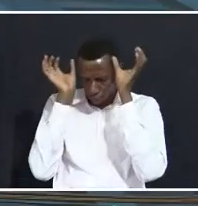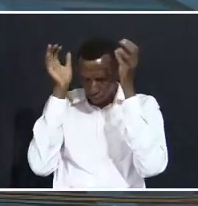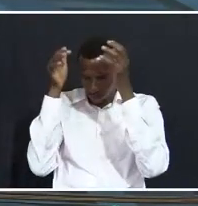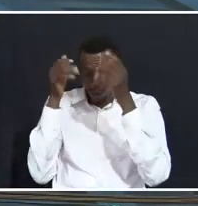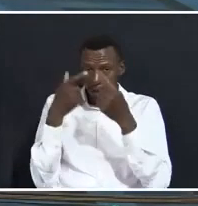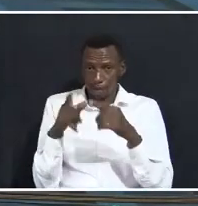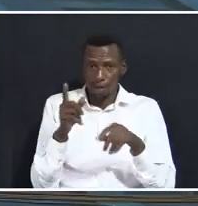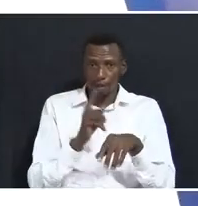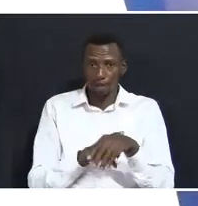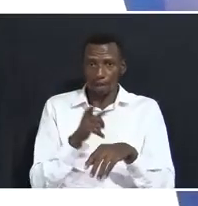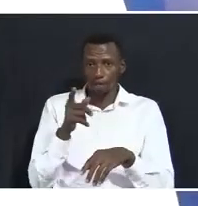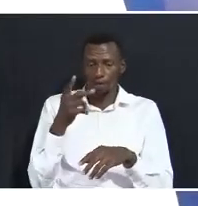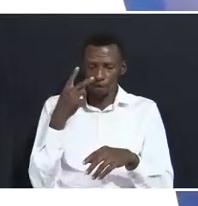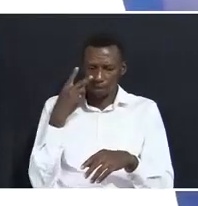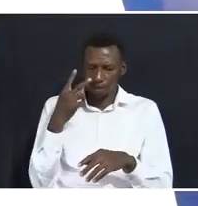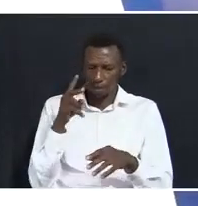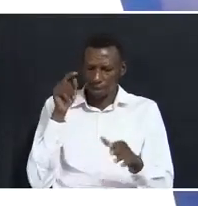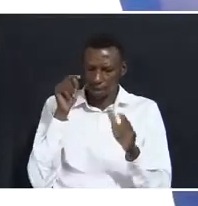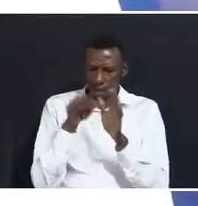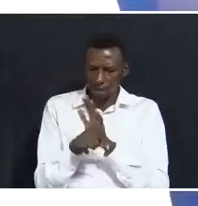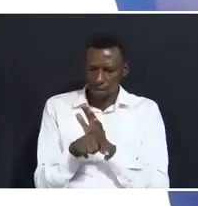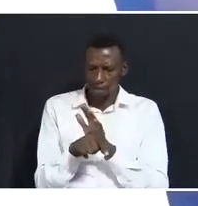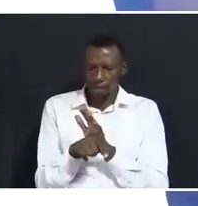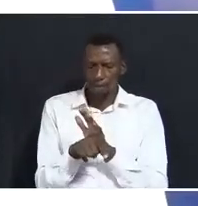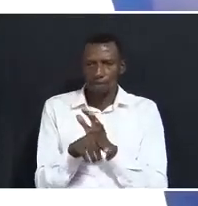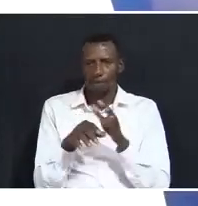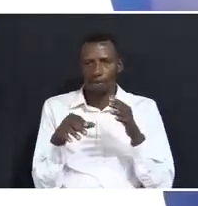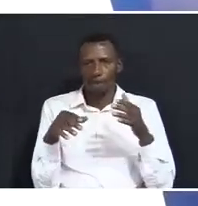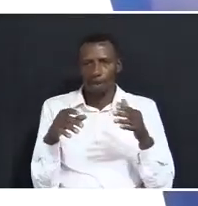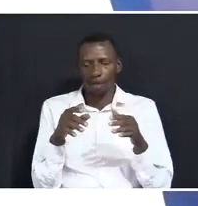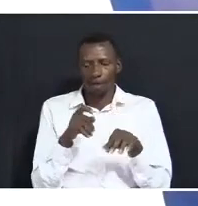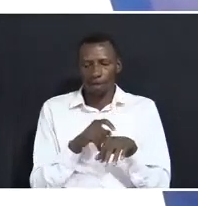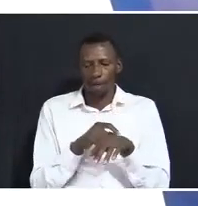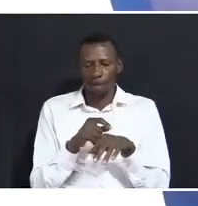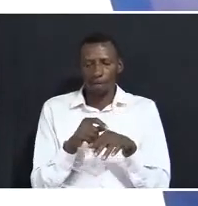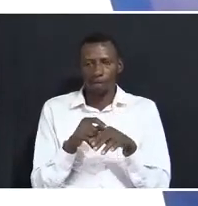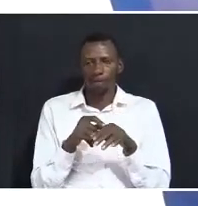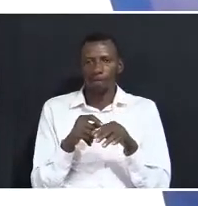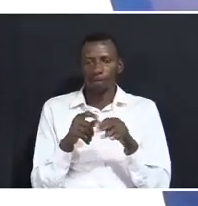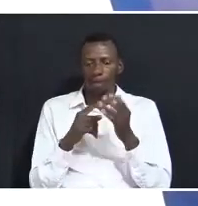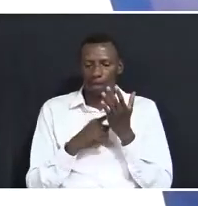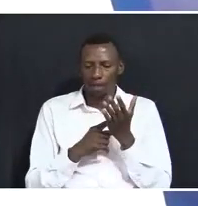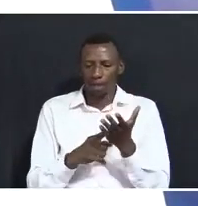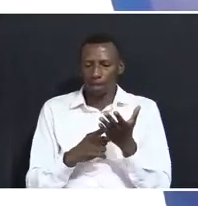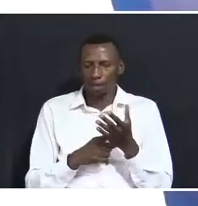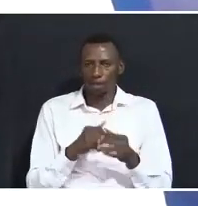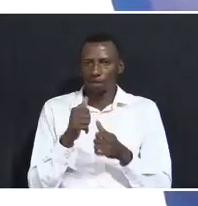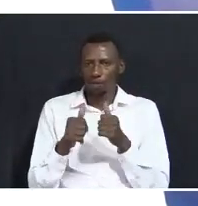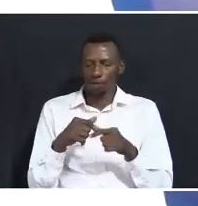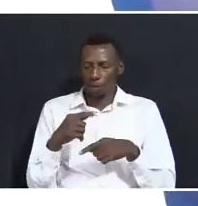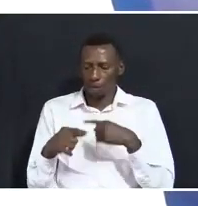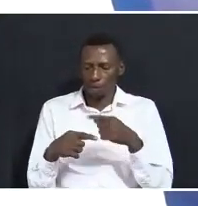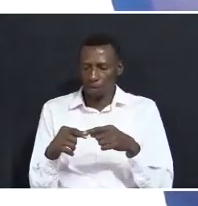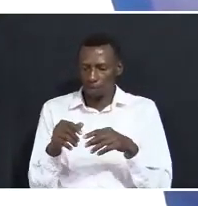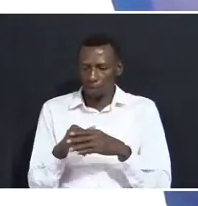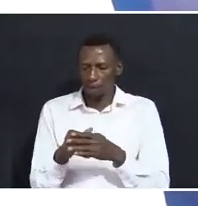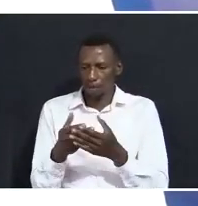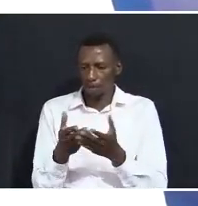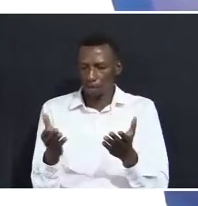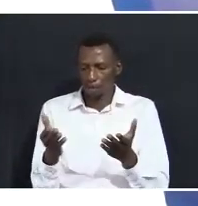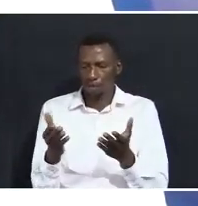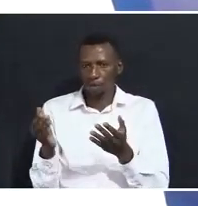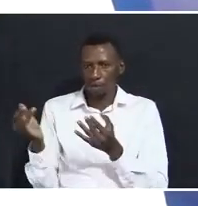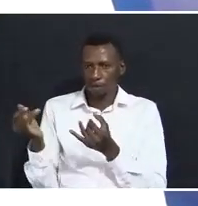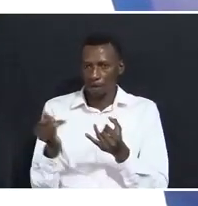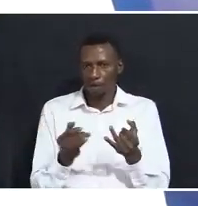look critically at the invitation of the Pharisees and the discussions that will go on in those invitations,